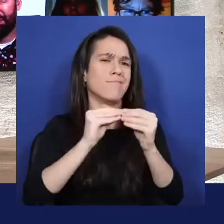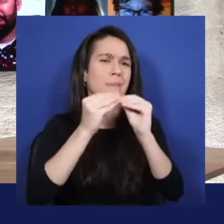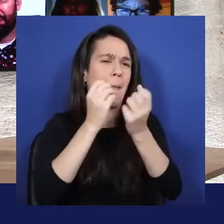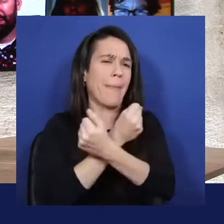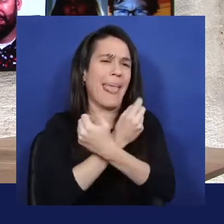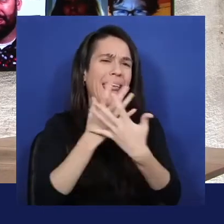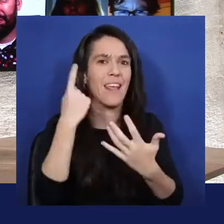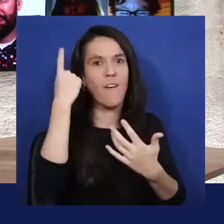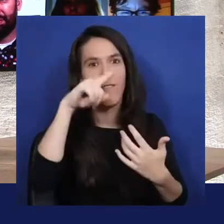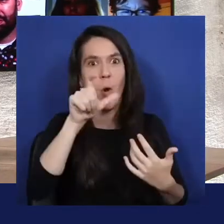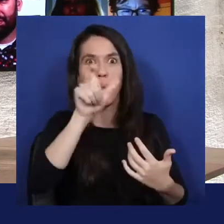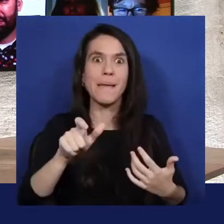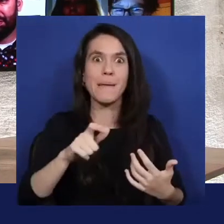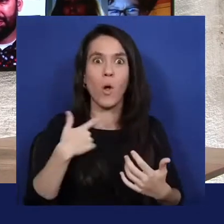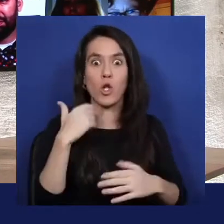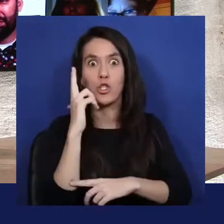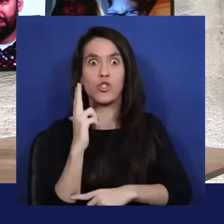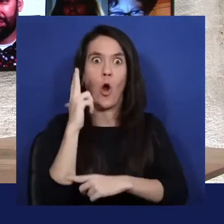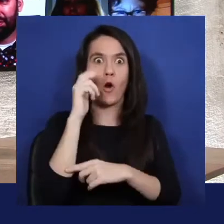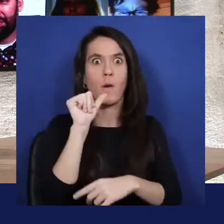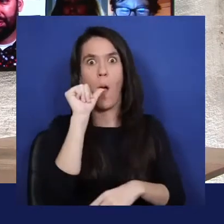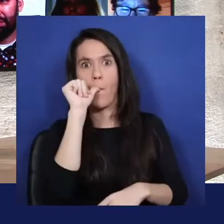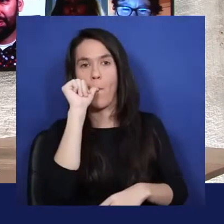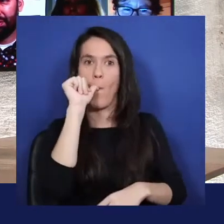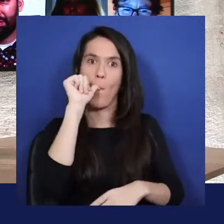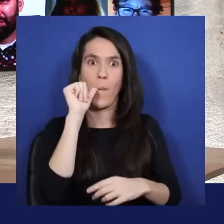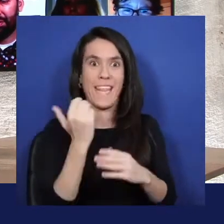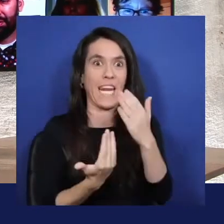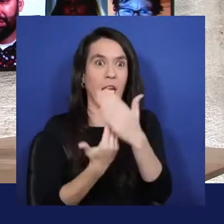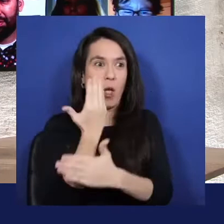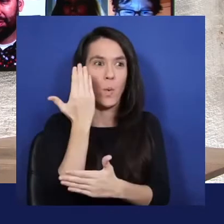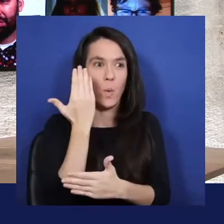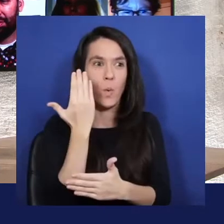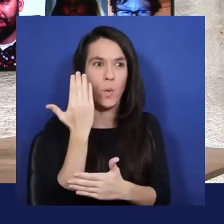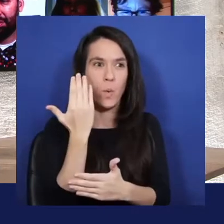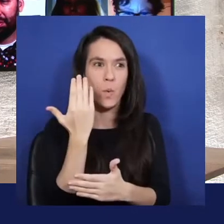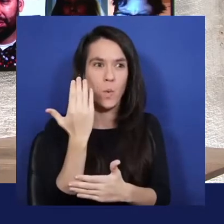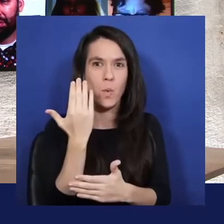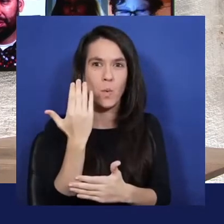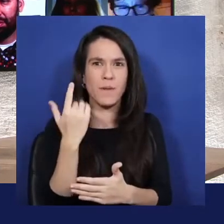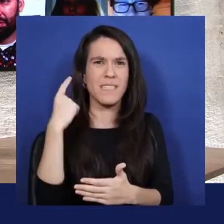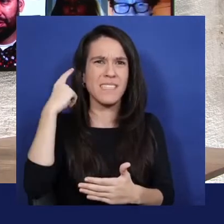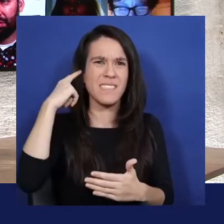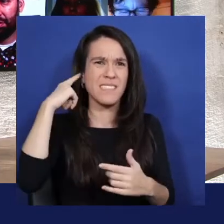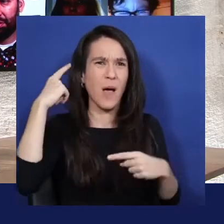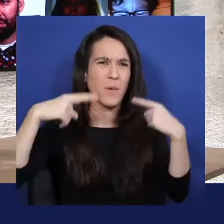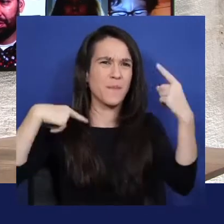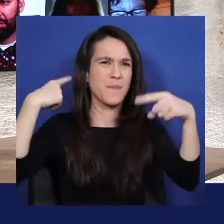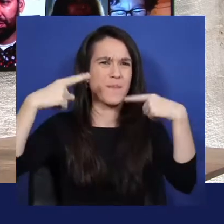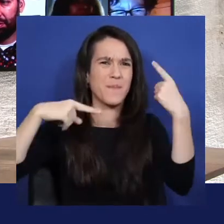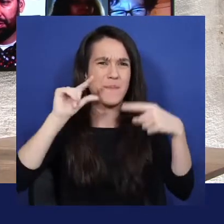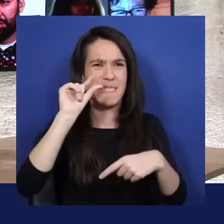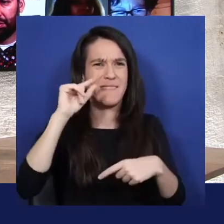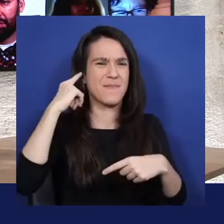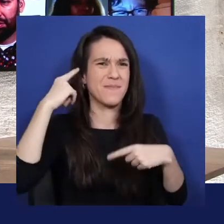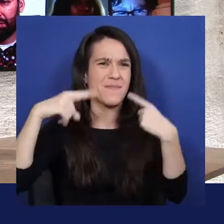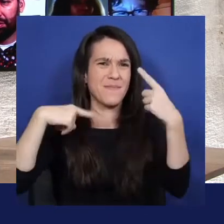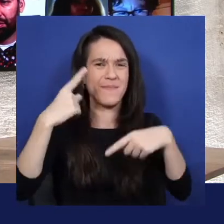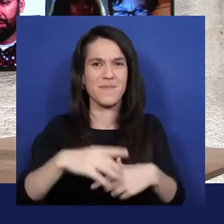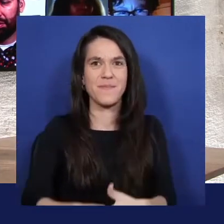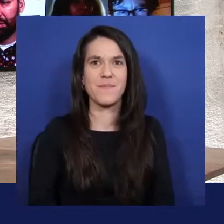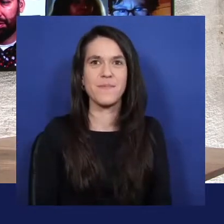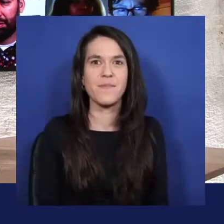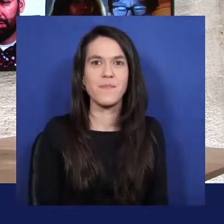people without involved with any learning machine learning through cognitive medical services and then background onto or custom whatever models? you would need.